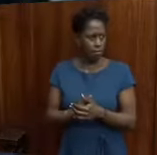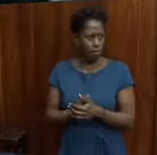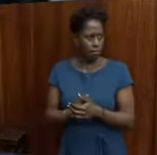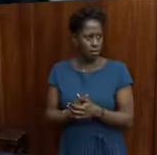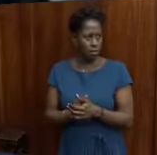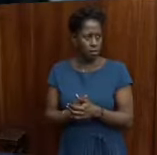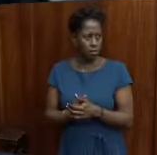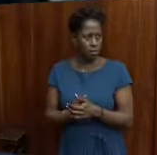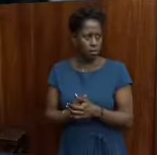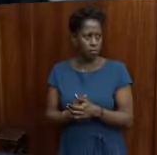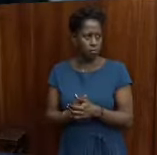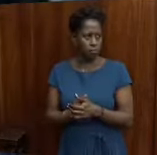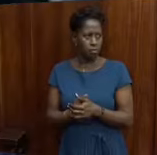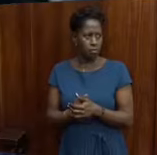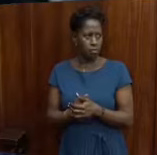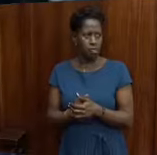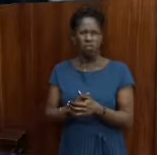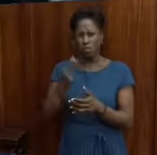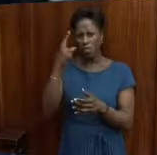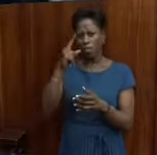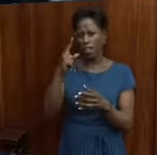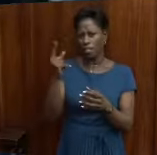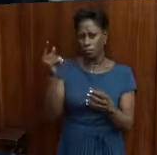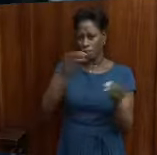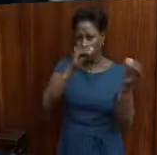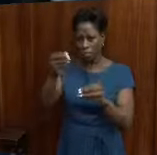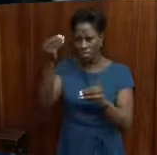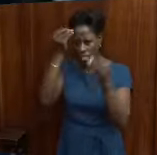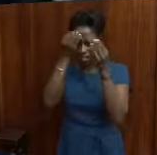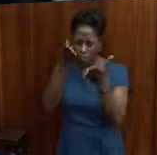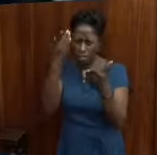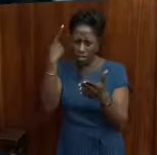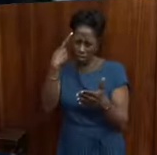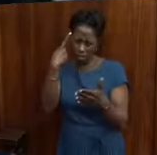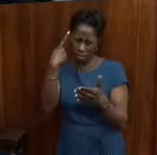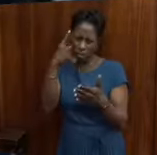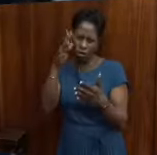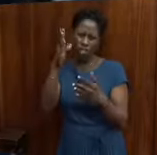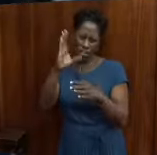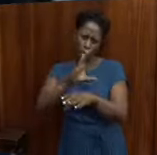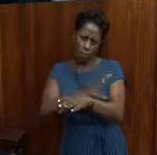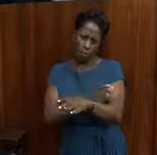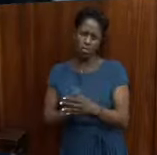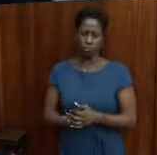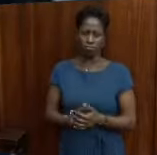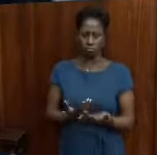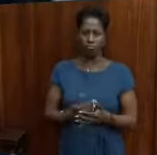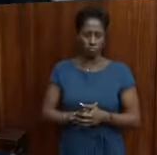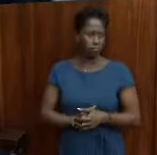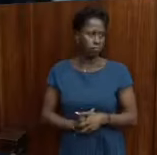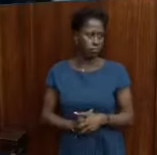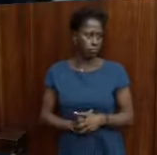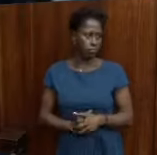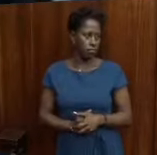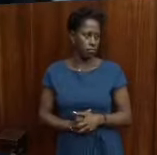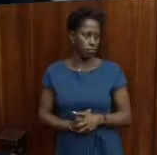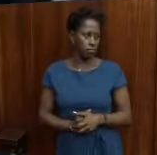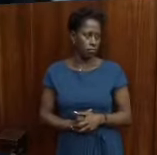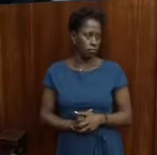data production analysis with a focus on the population and housing census, living conditions, labor market